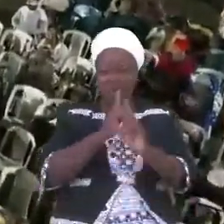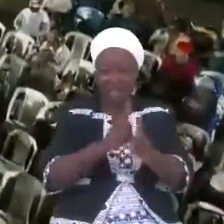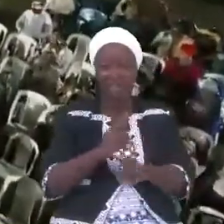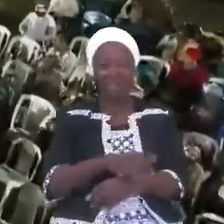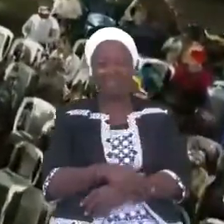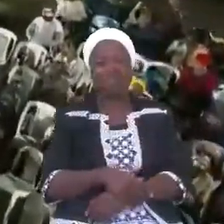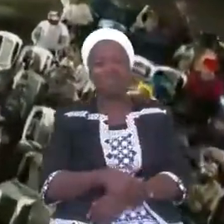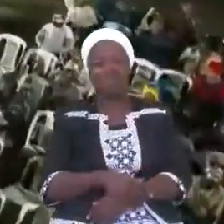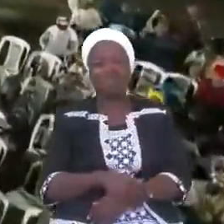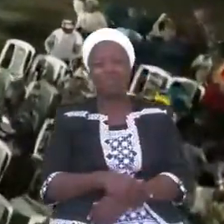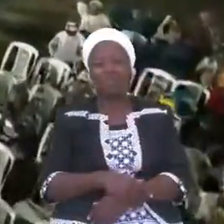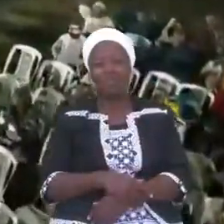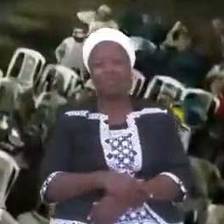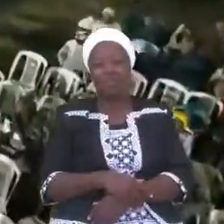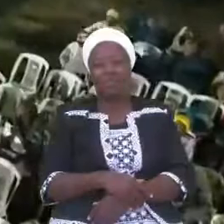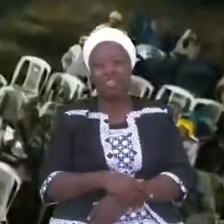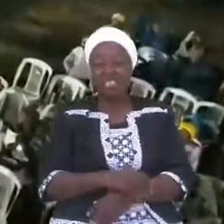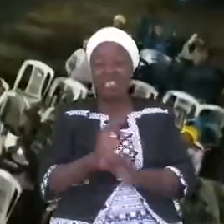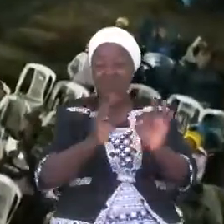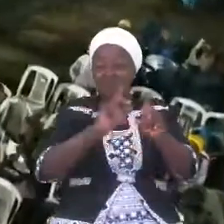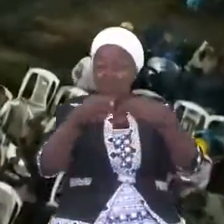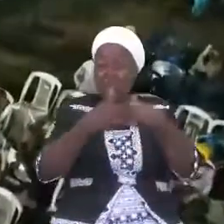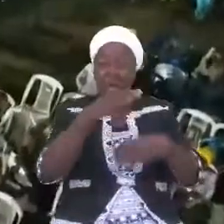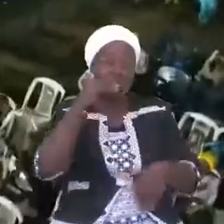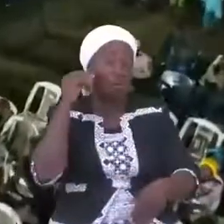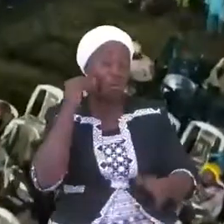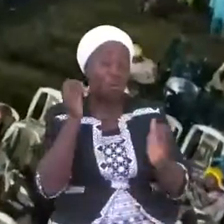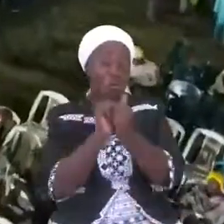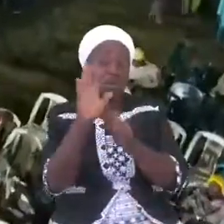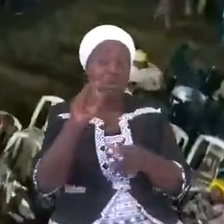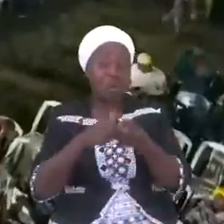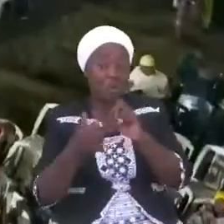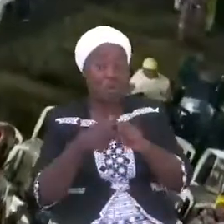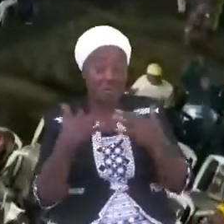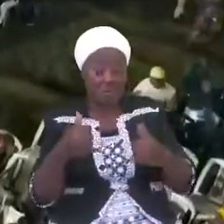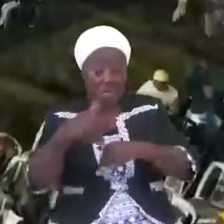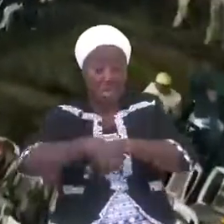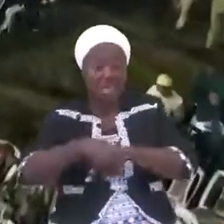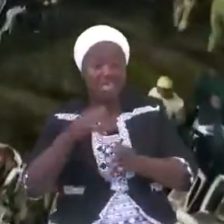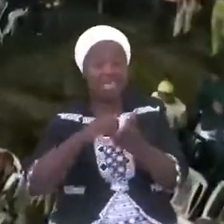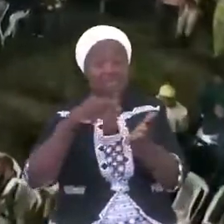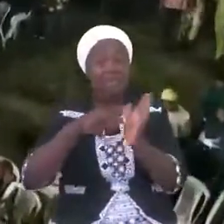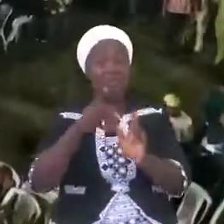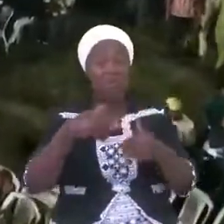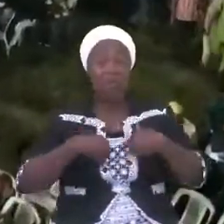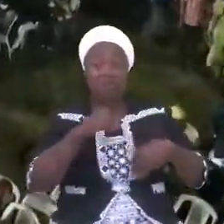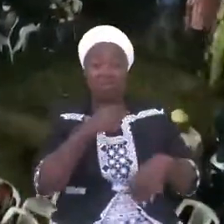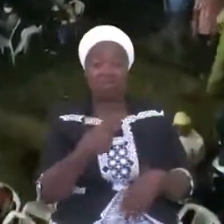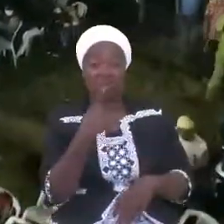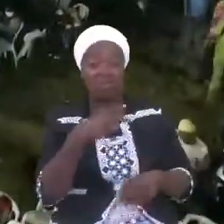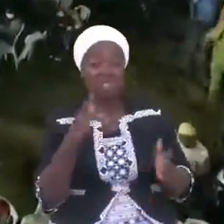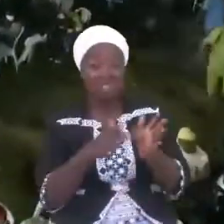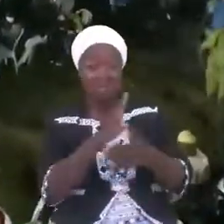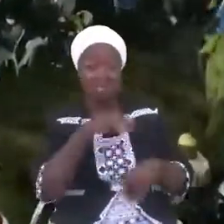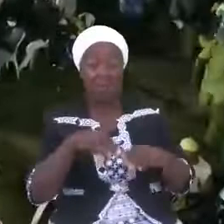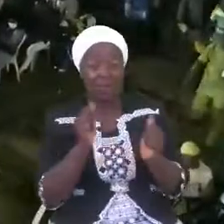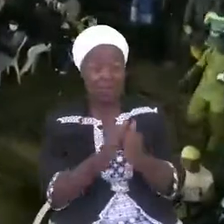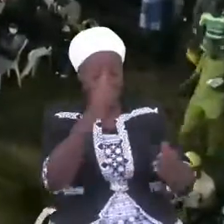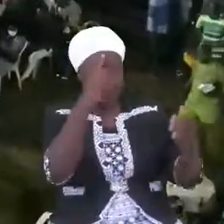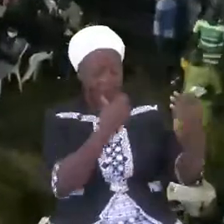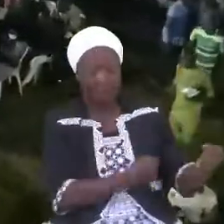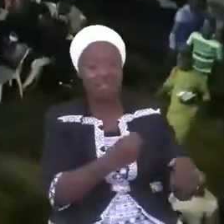If you have not been attended to, could you please just wave your hand to those counselors' hands?